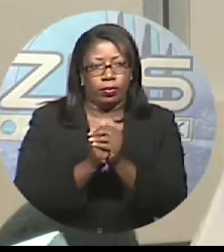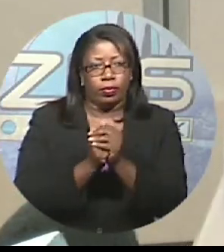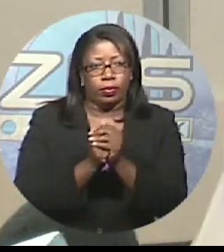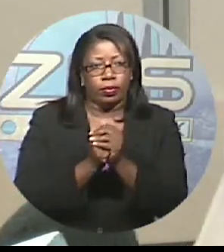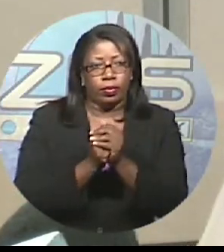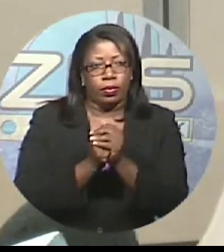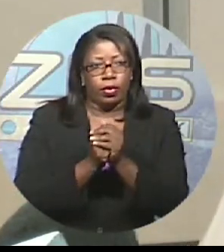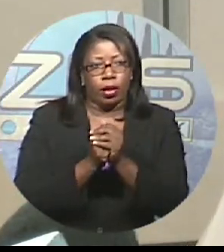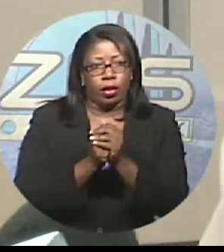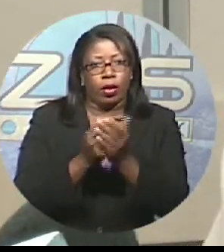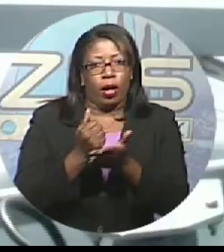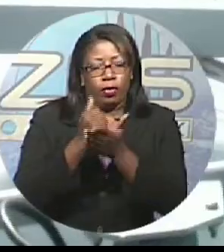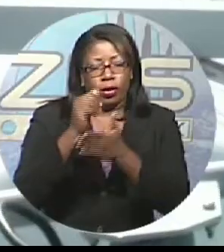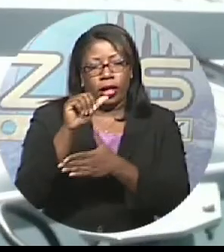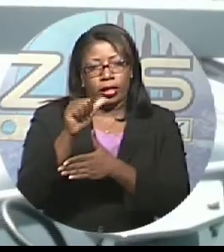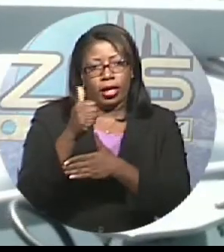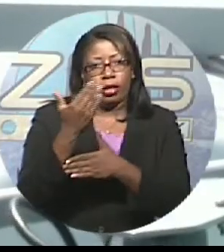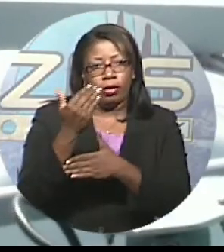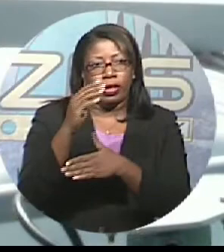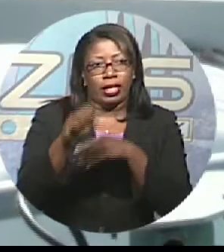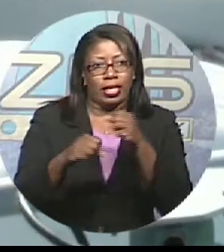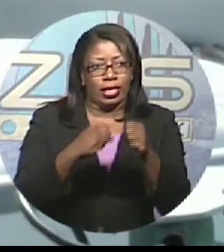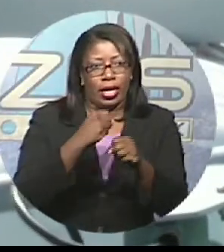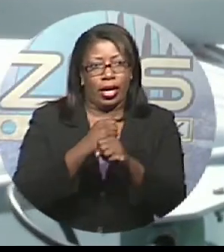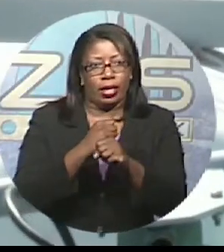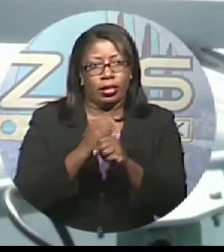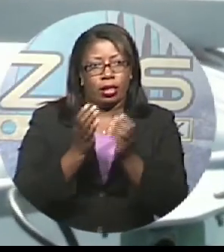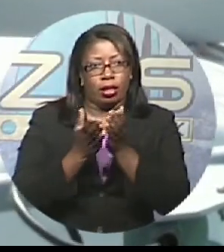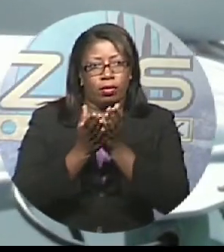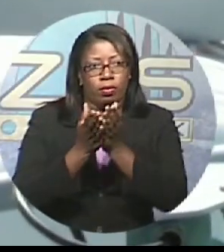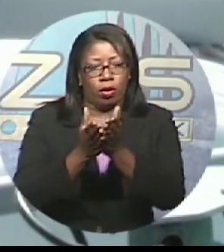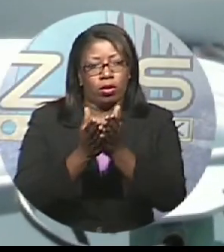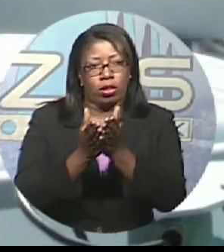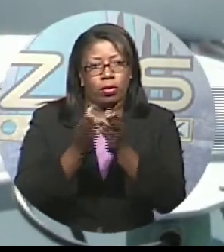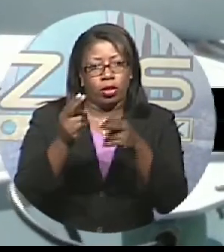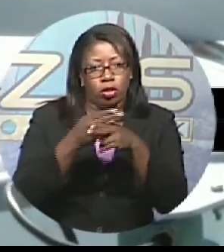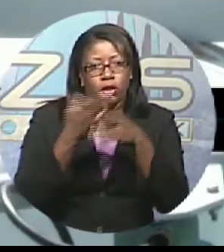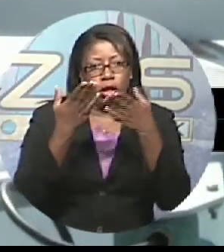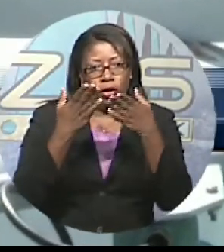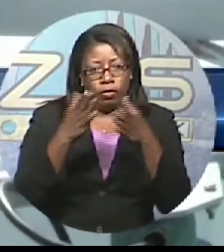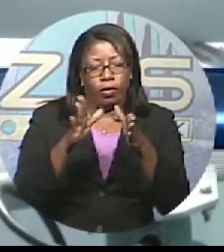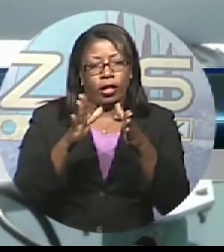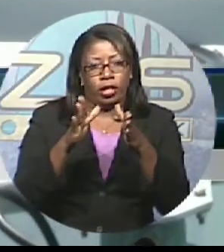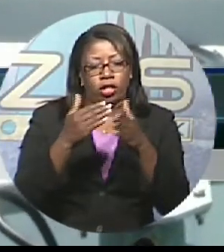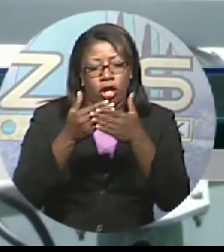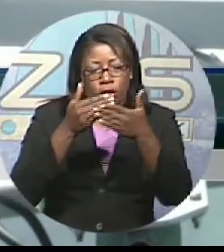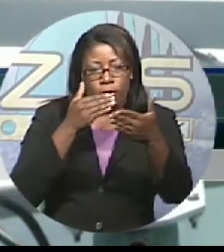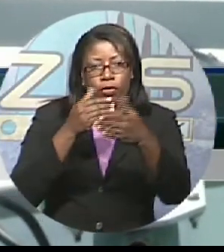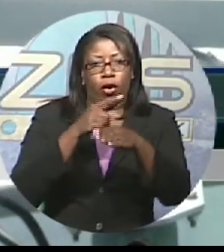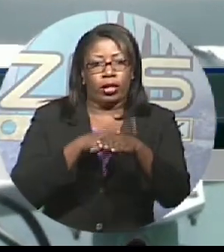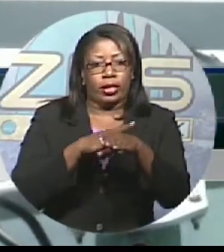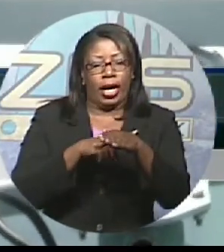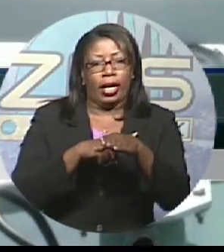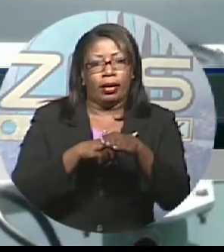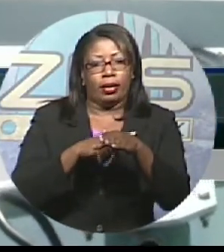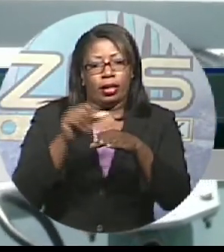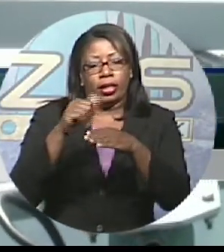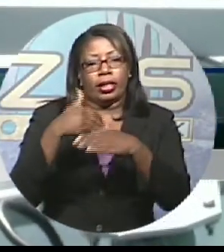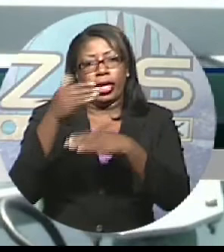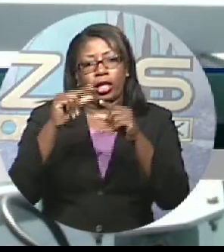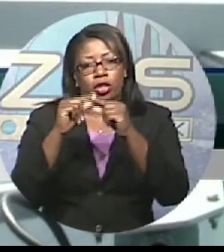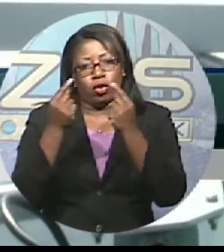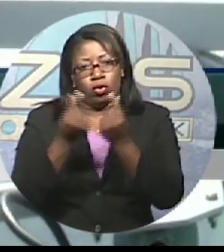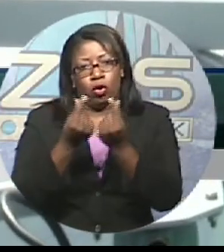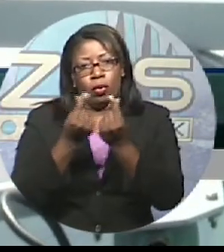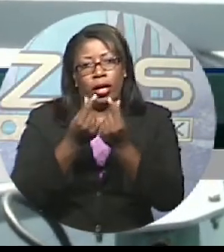the next 15 or 20 years. The fleet of vessels is on pace to be completed ahead of schedule, with the next set to arrive sometime